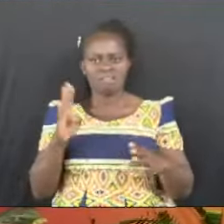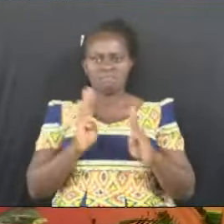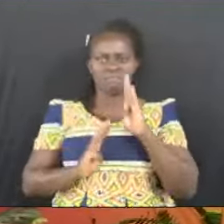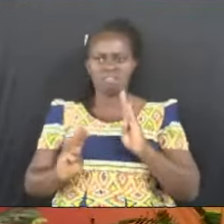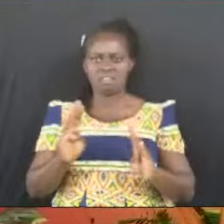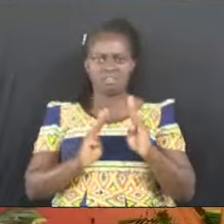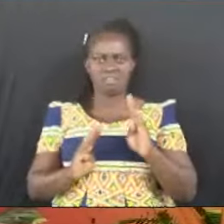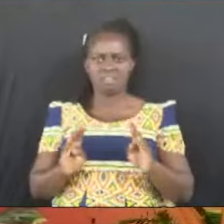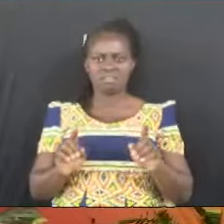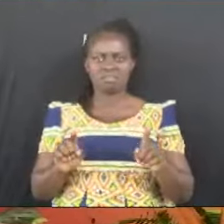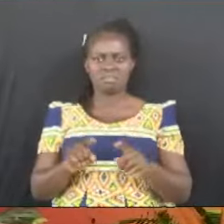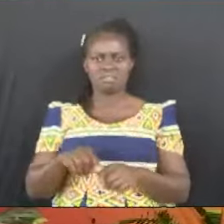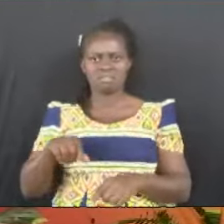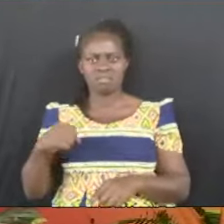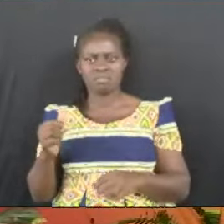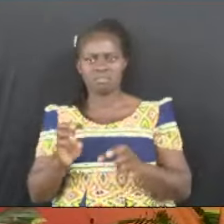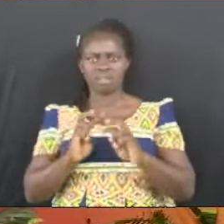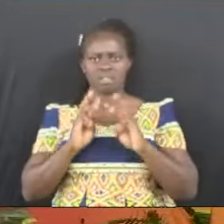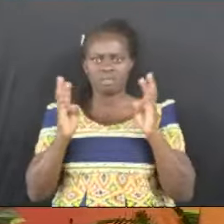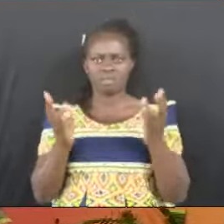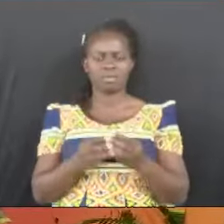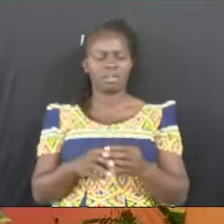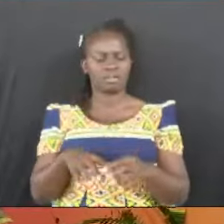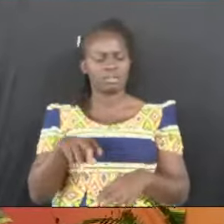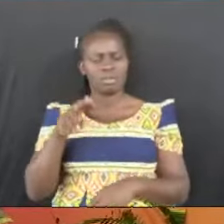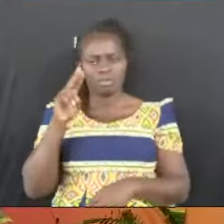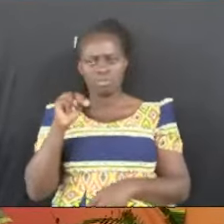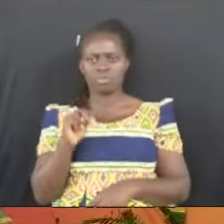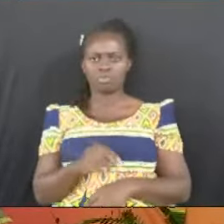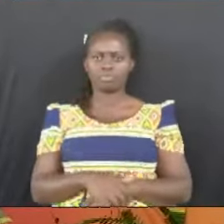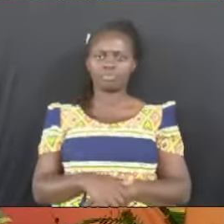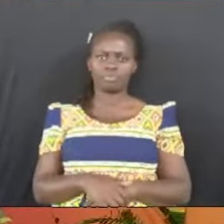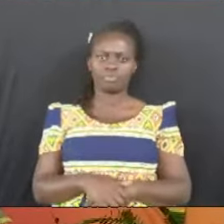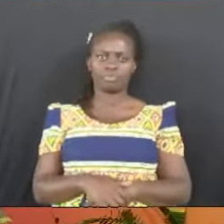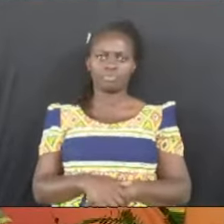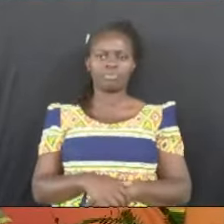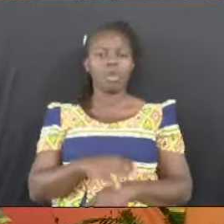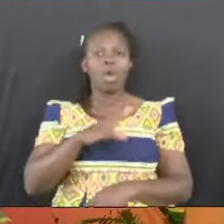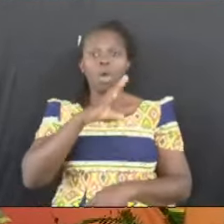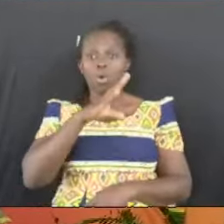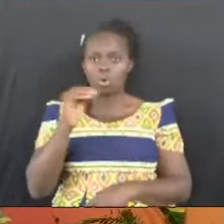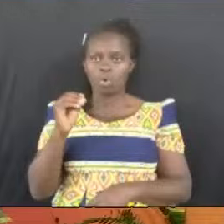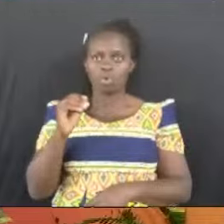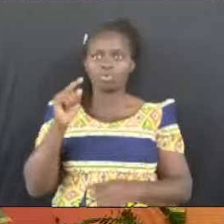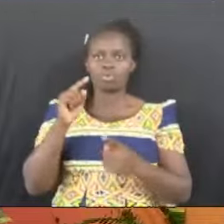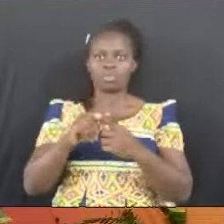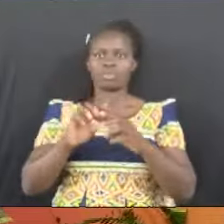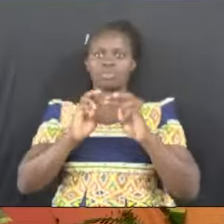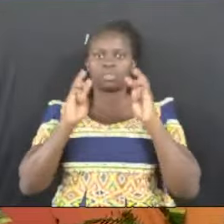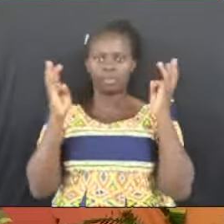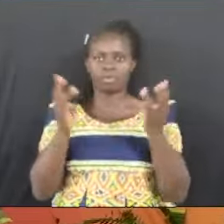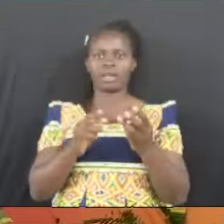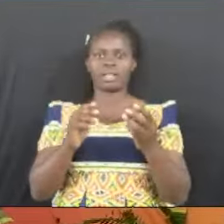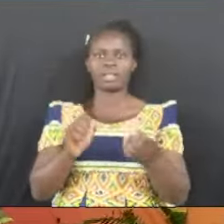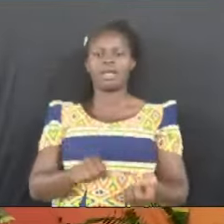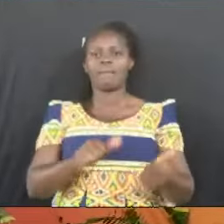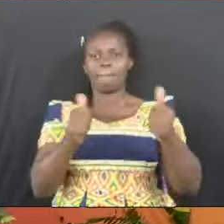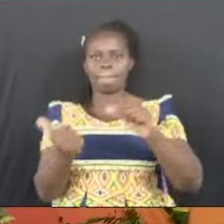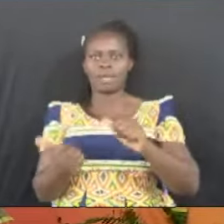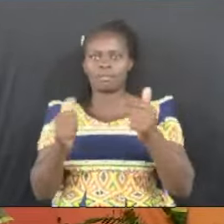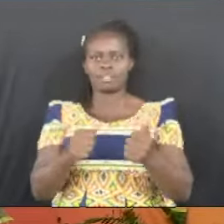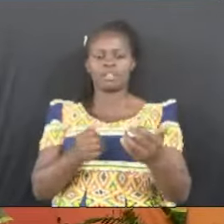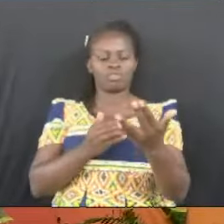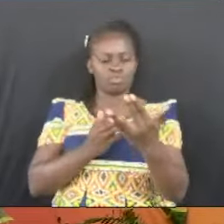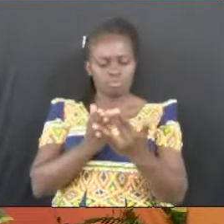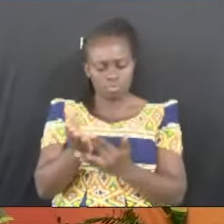with what the Lord taught us. Go into all the world, baptize in the name of the Father, the Son, and the